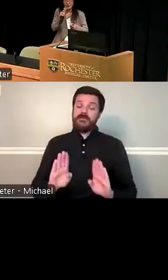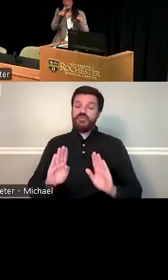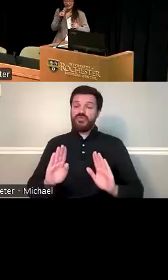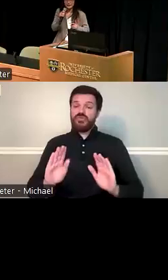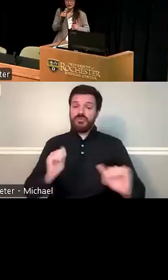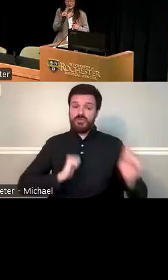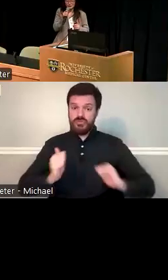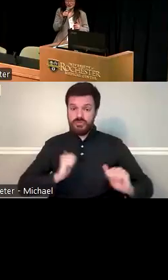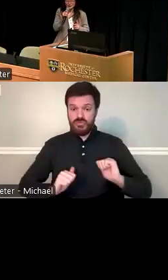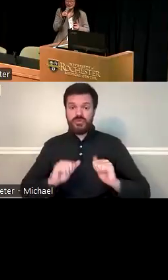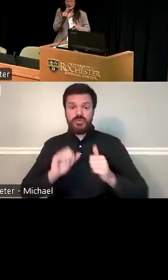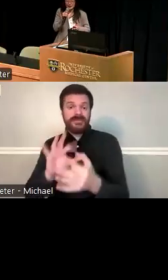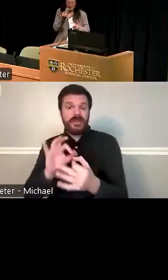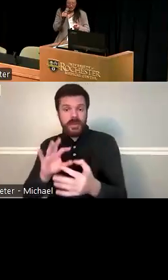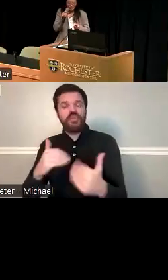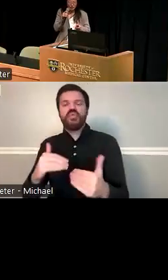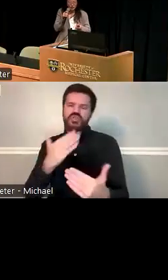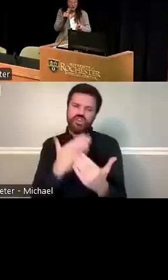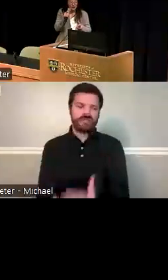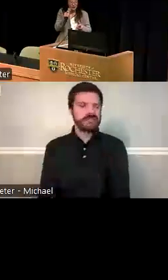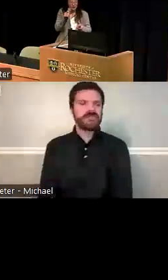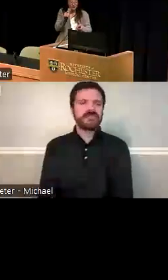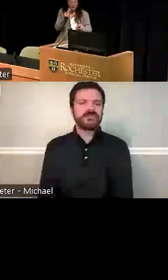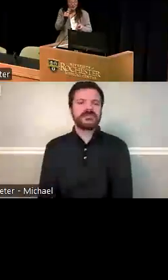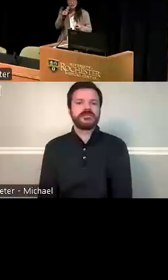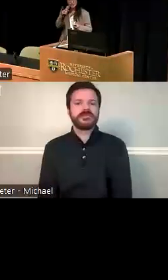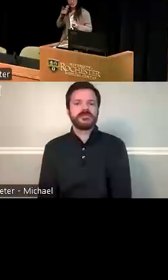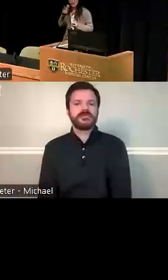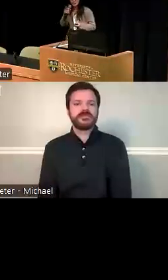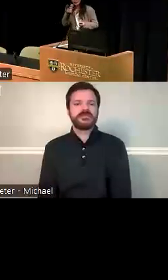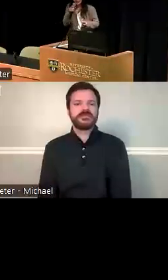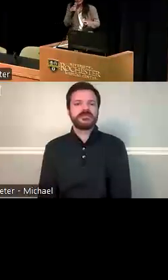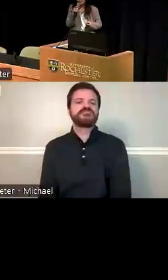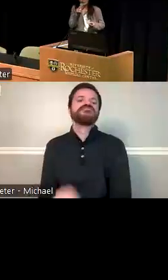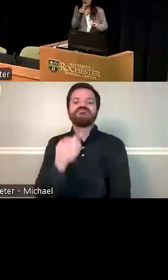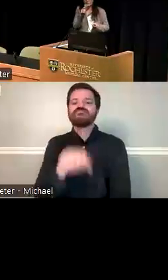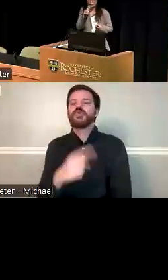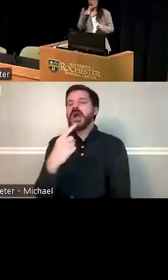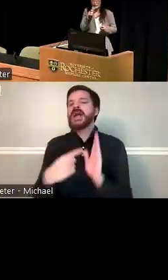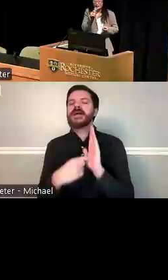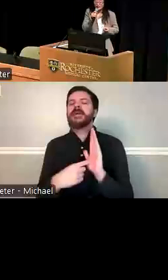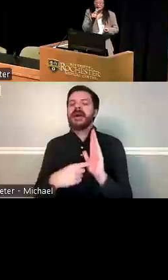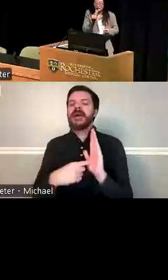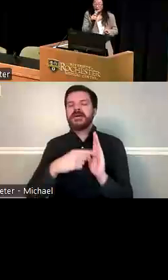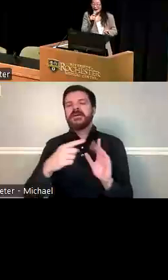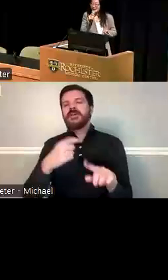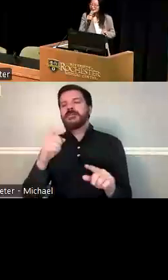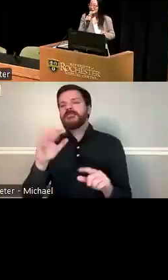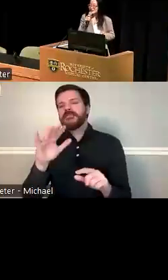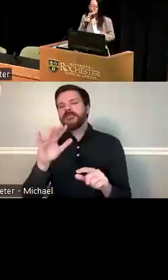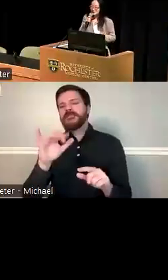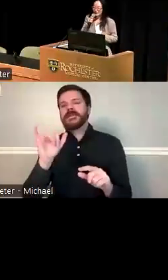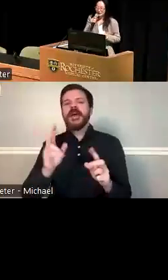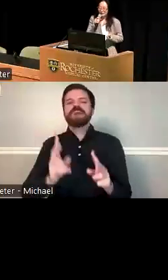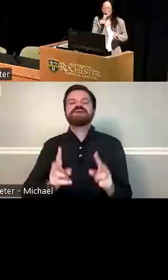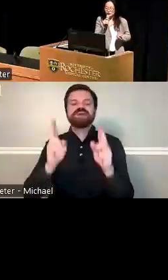So yeah, that was really good. And then this is a little example of the vignette that